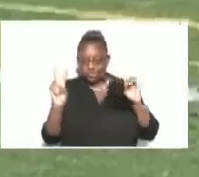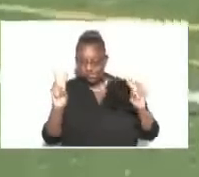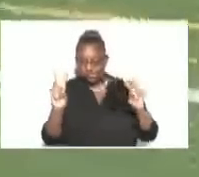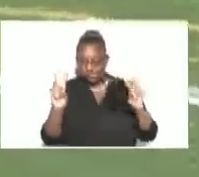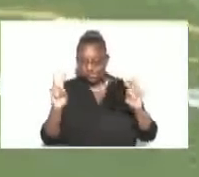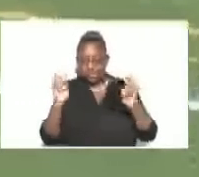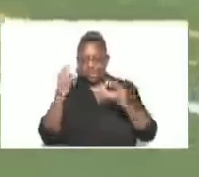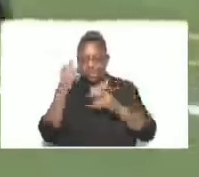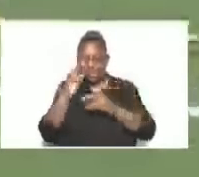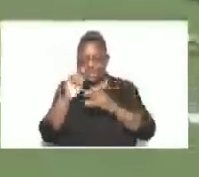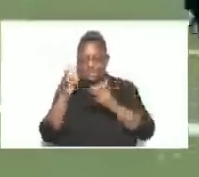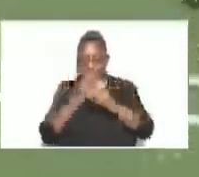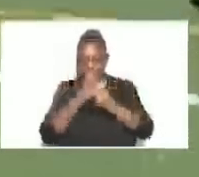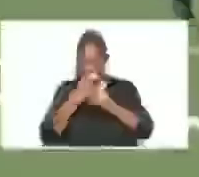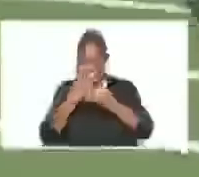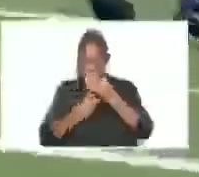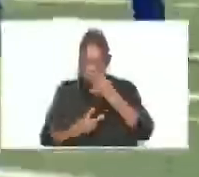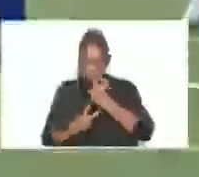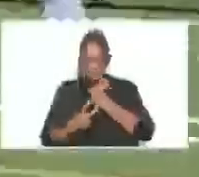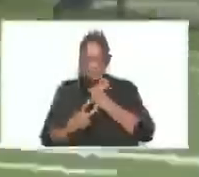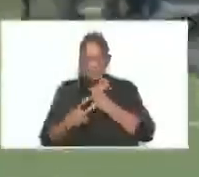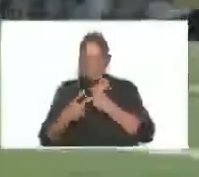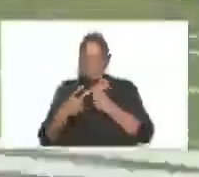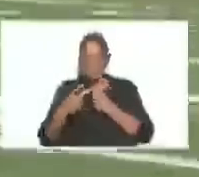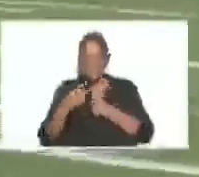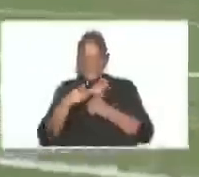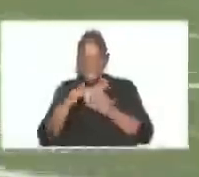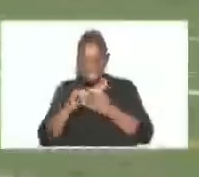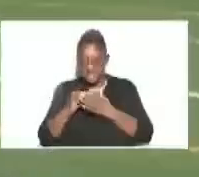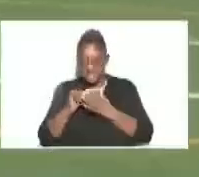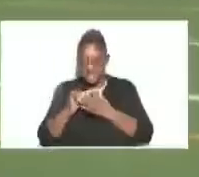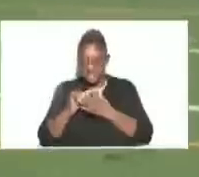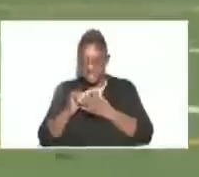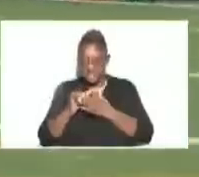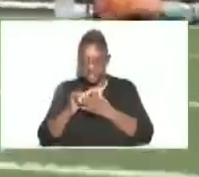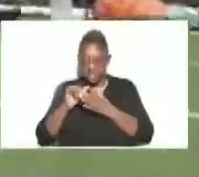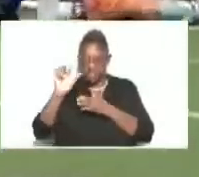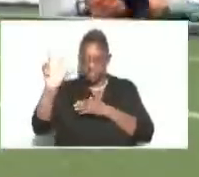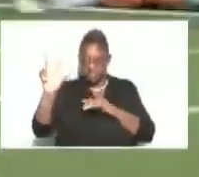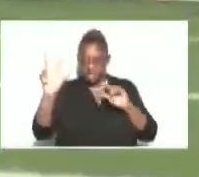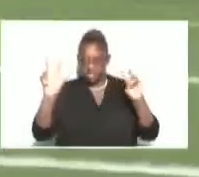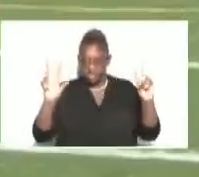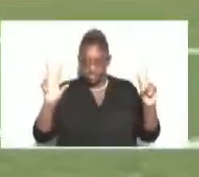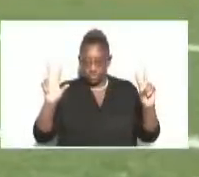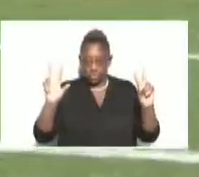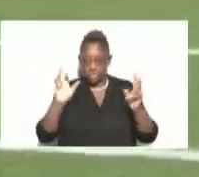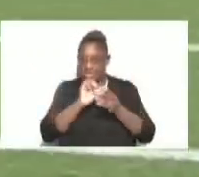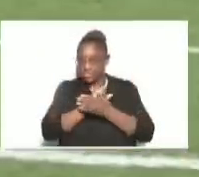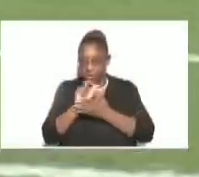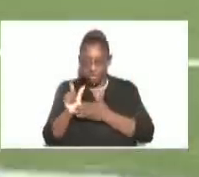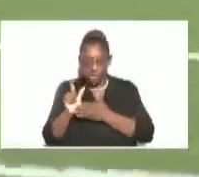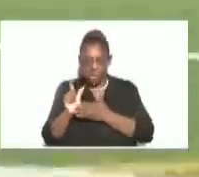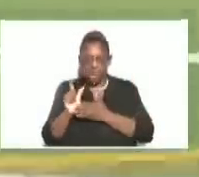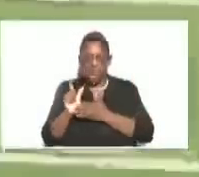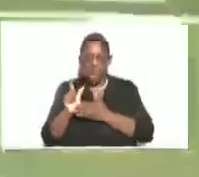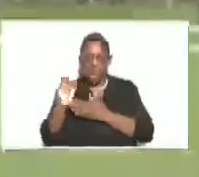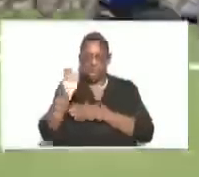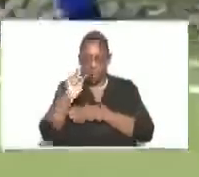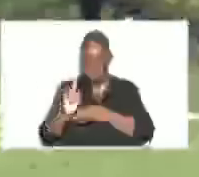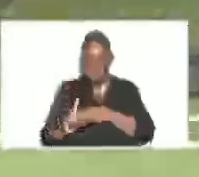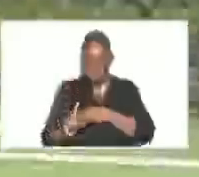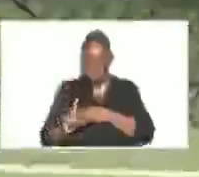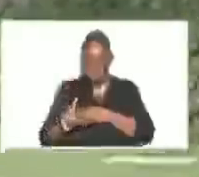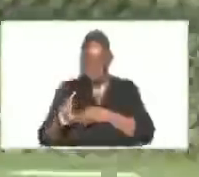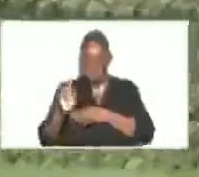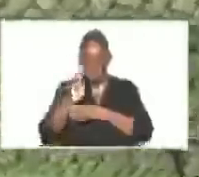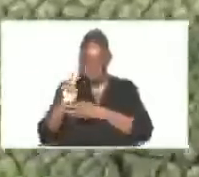in the second half. Green completing the hat trick with his third goal there. Mingos up 3-2 in the 58th minute. That would be all she wrote. Defense holds up,